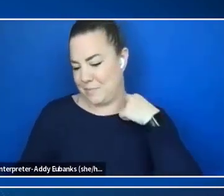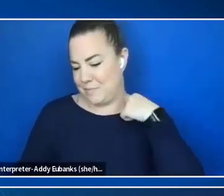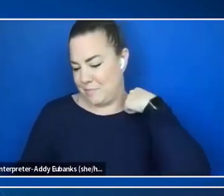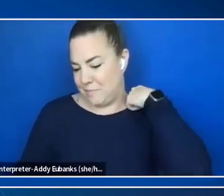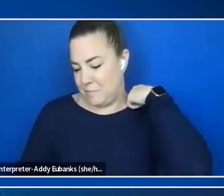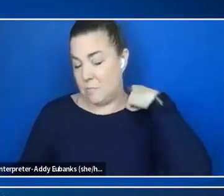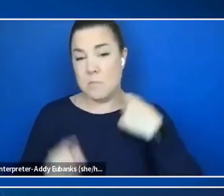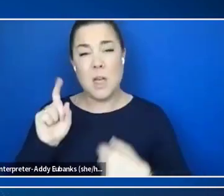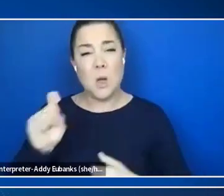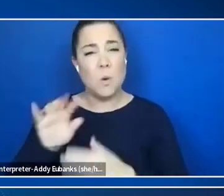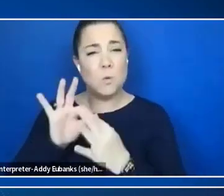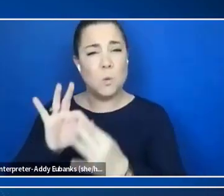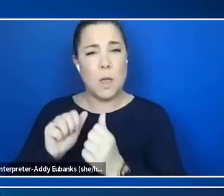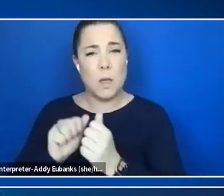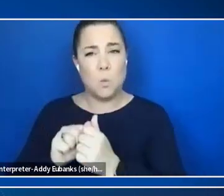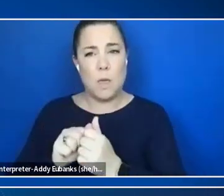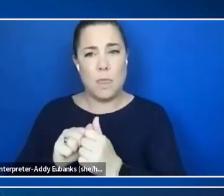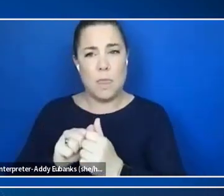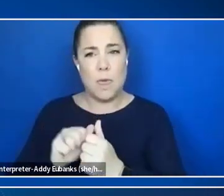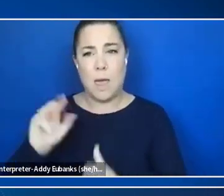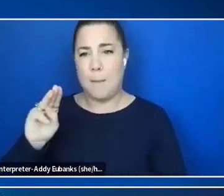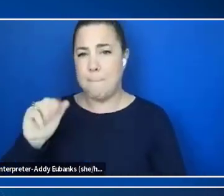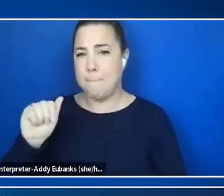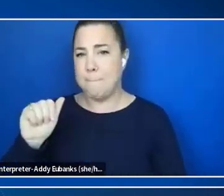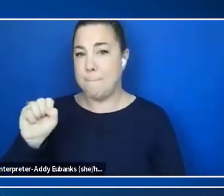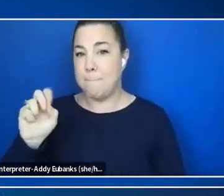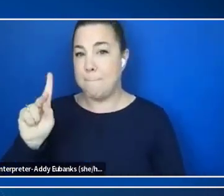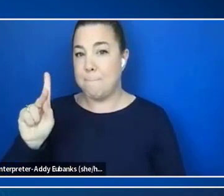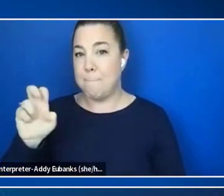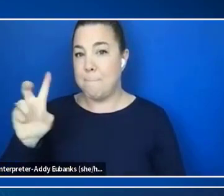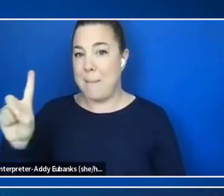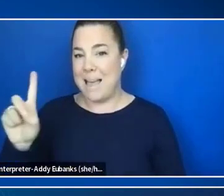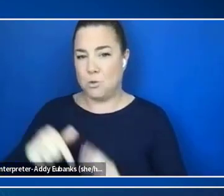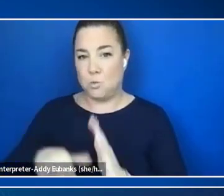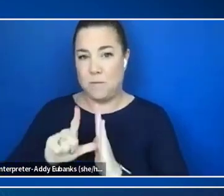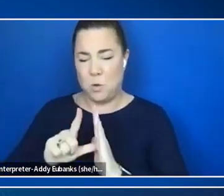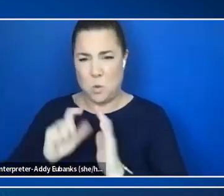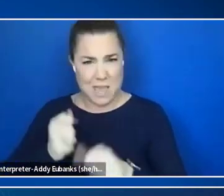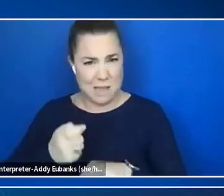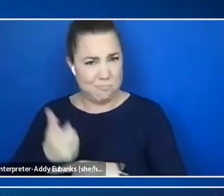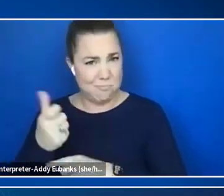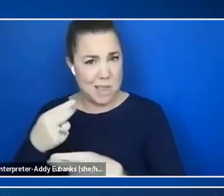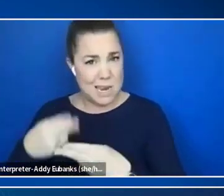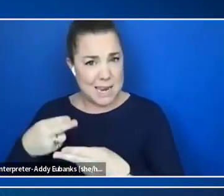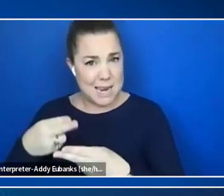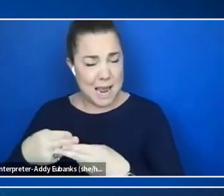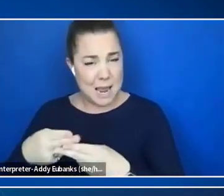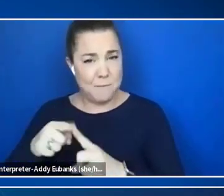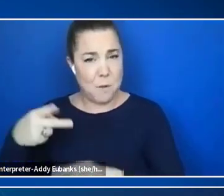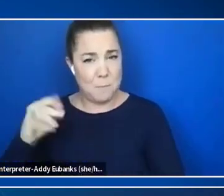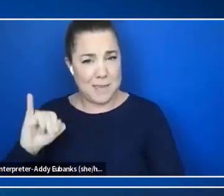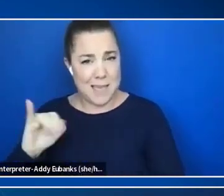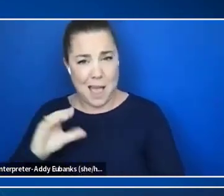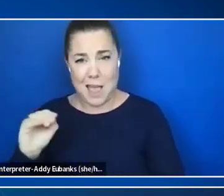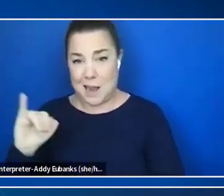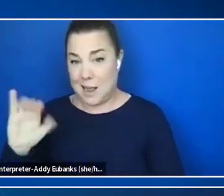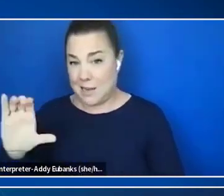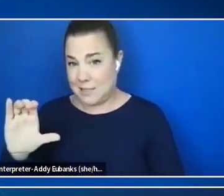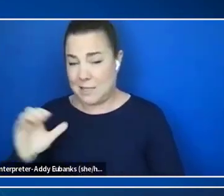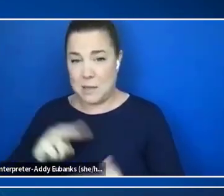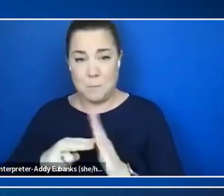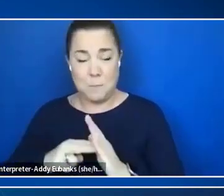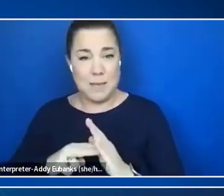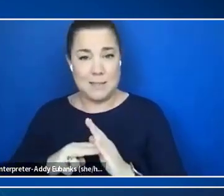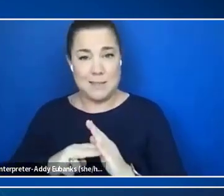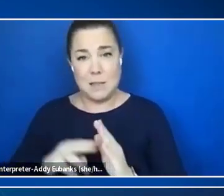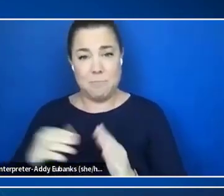Question related to masked review. Could you eliminate the name and institution of the PI to eliminate bias or make the review even